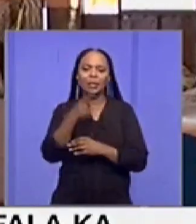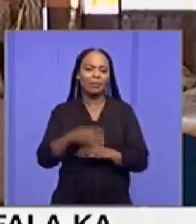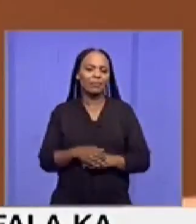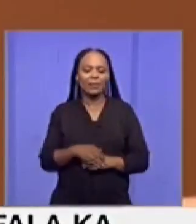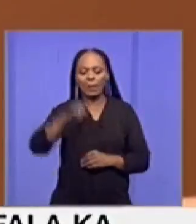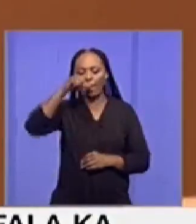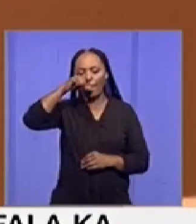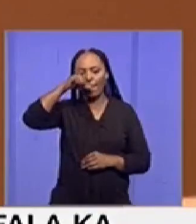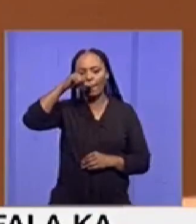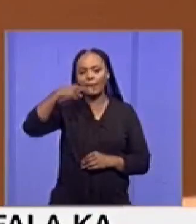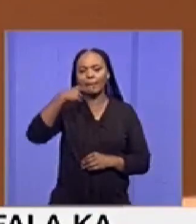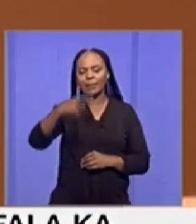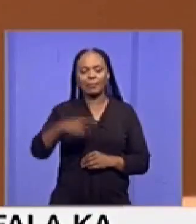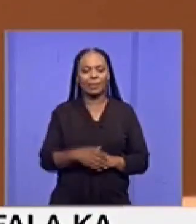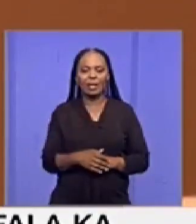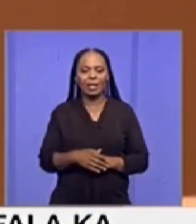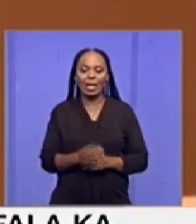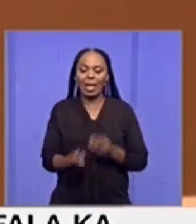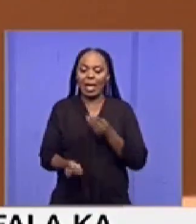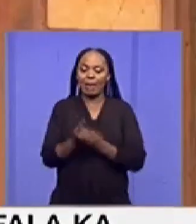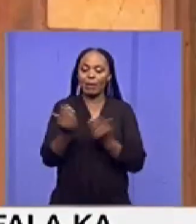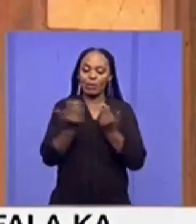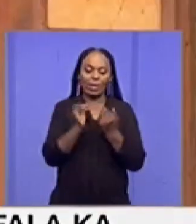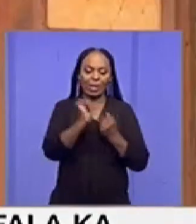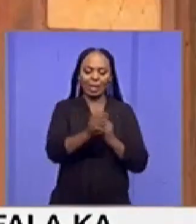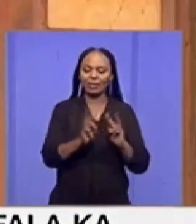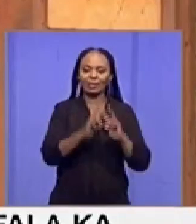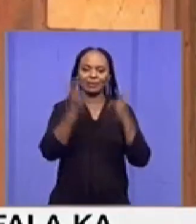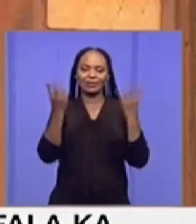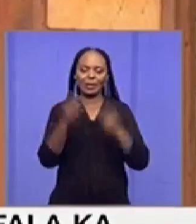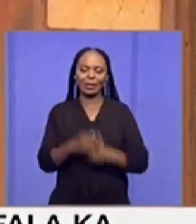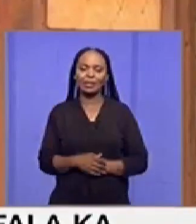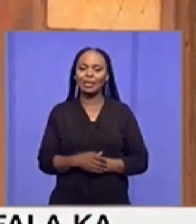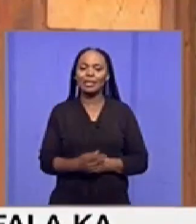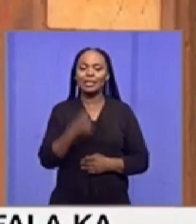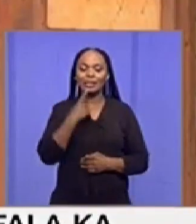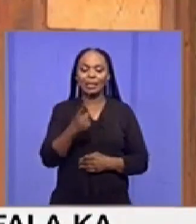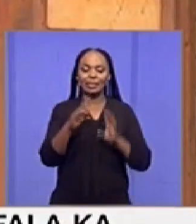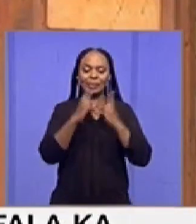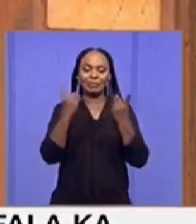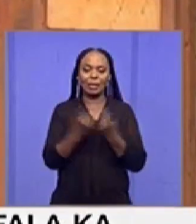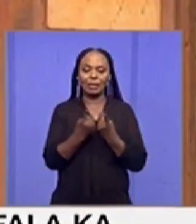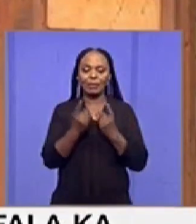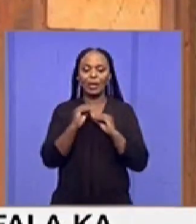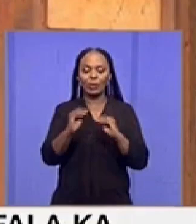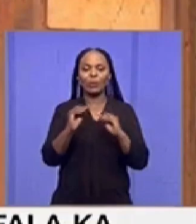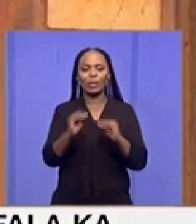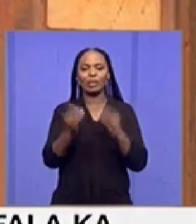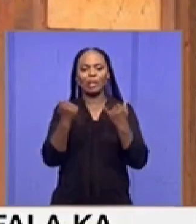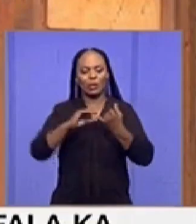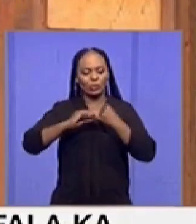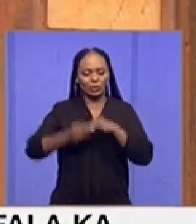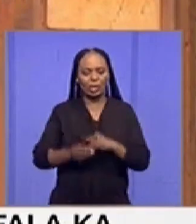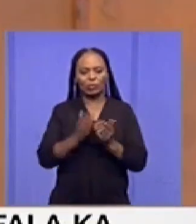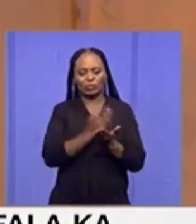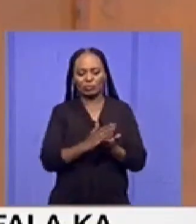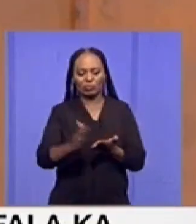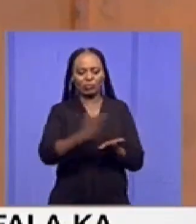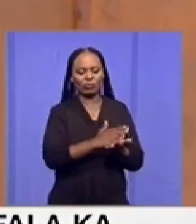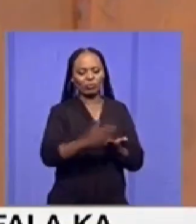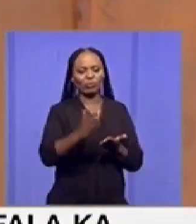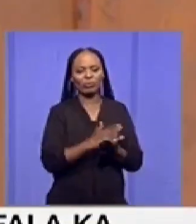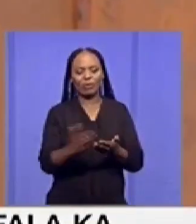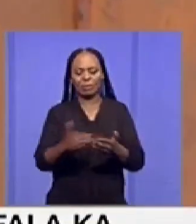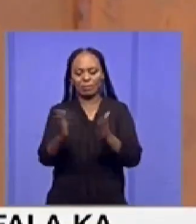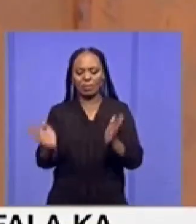ga se la direga ka sekolong sa gagwe. Motshekga o re kgoro ya gabo e dira tšwelopele ya go tloša mananeo kgoparara